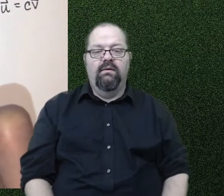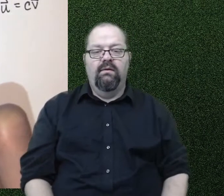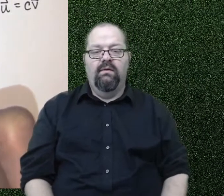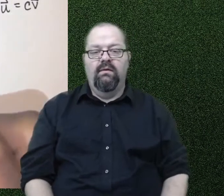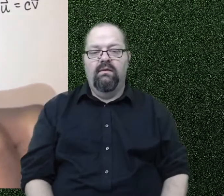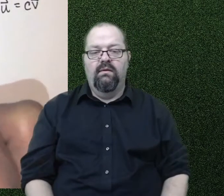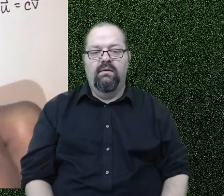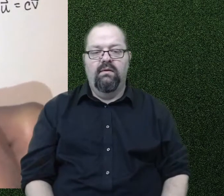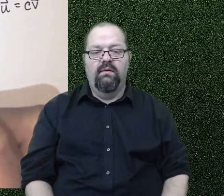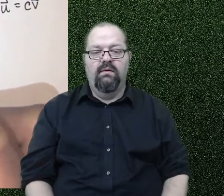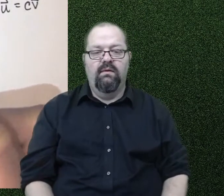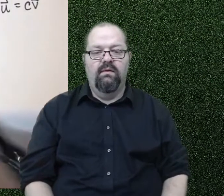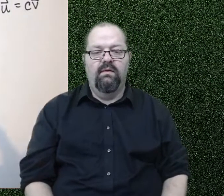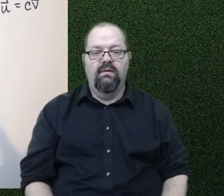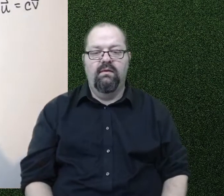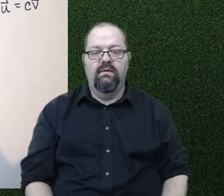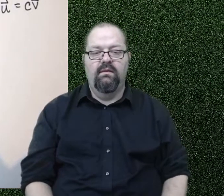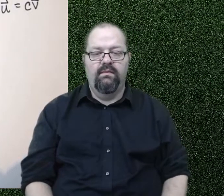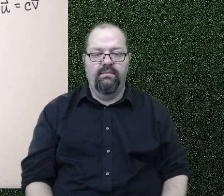4, 6.